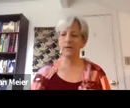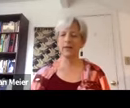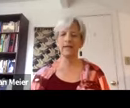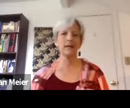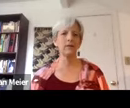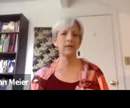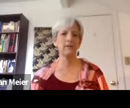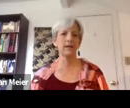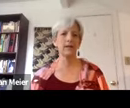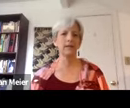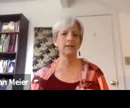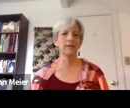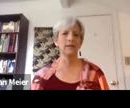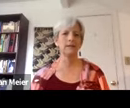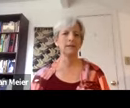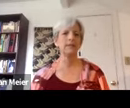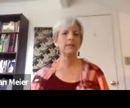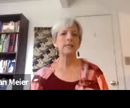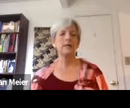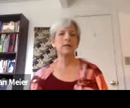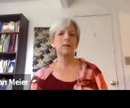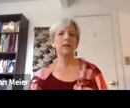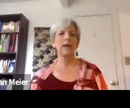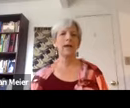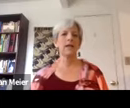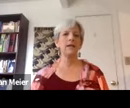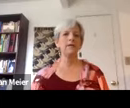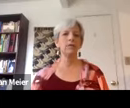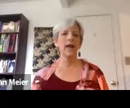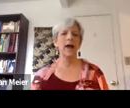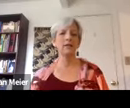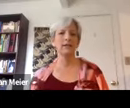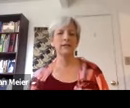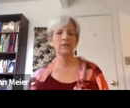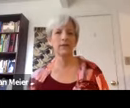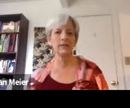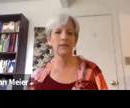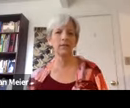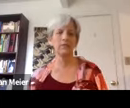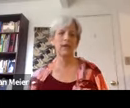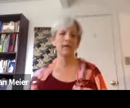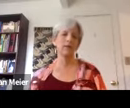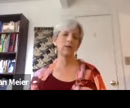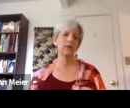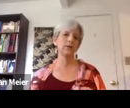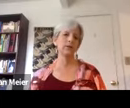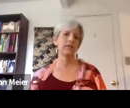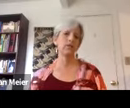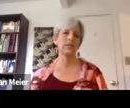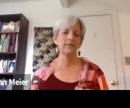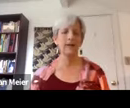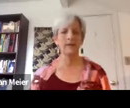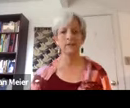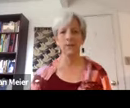to primary, that's how we're defining custody losses. And even without alienation cross claims, we find that mothers who